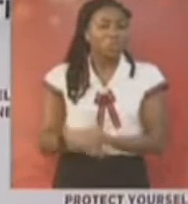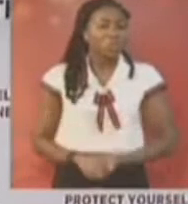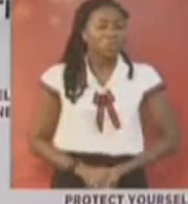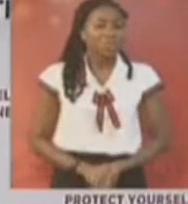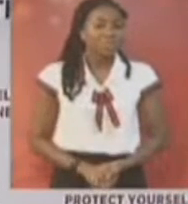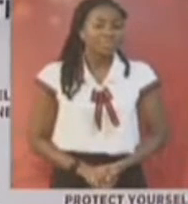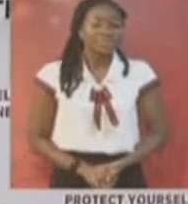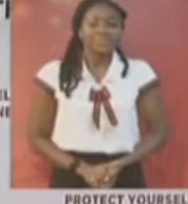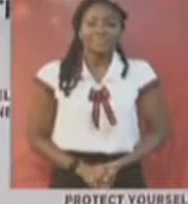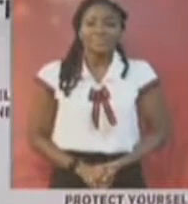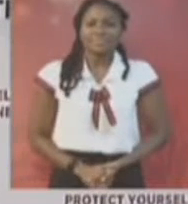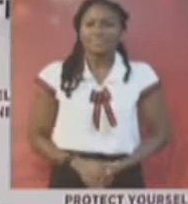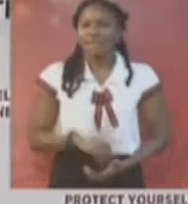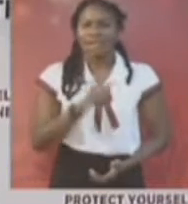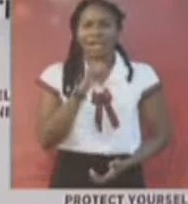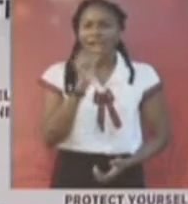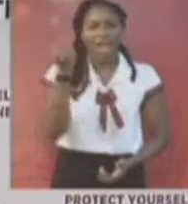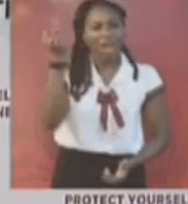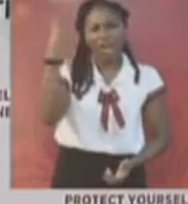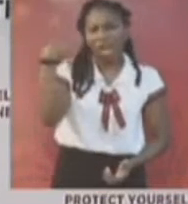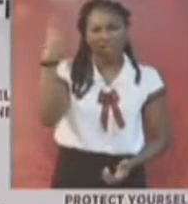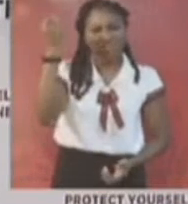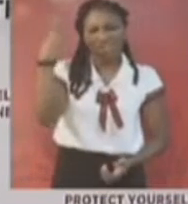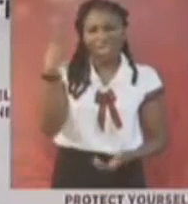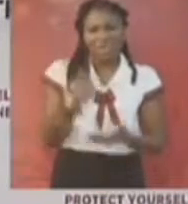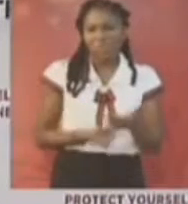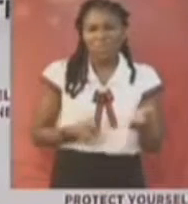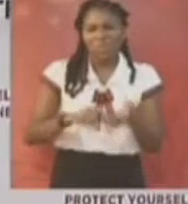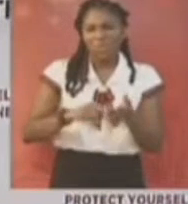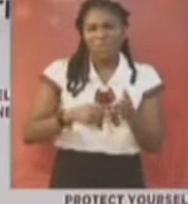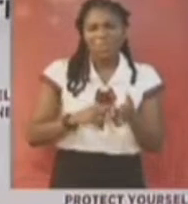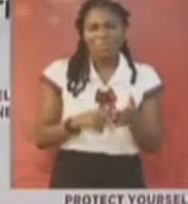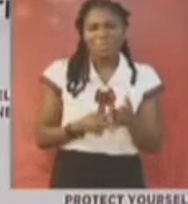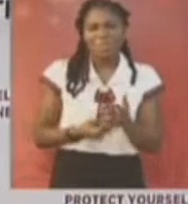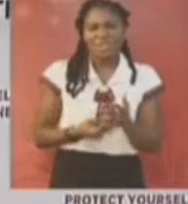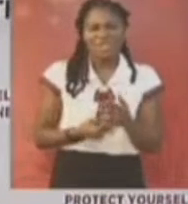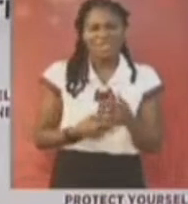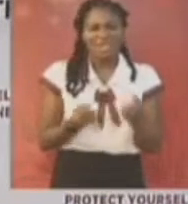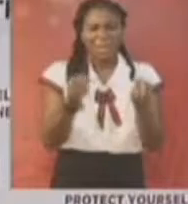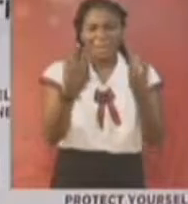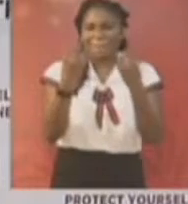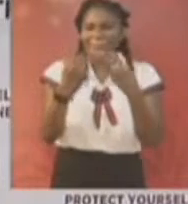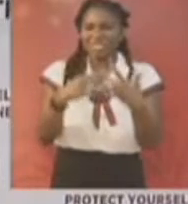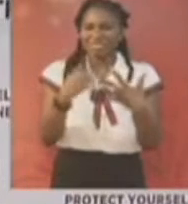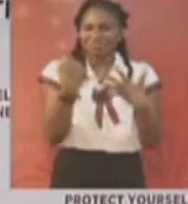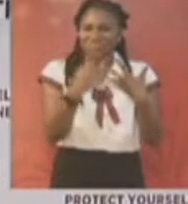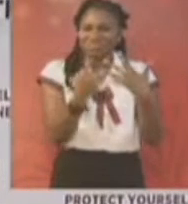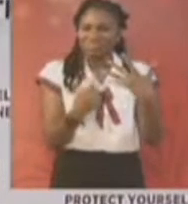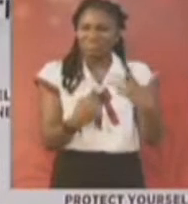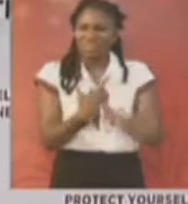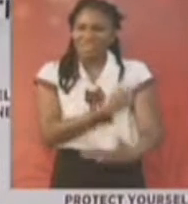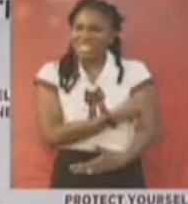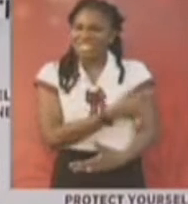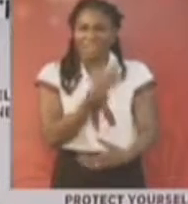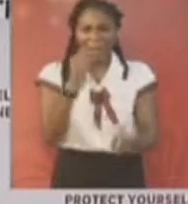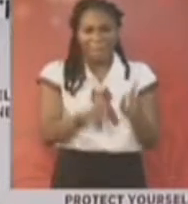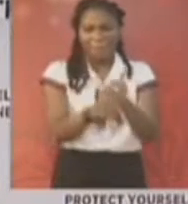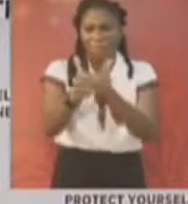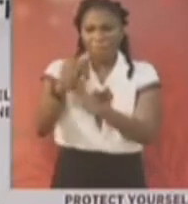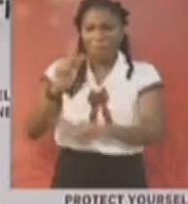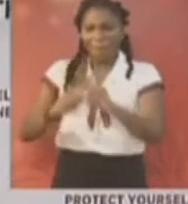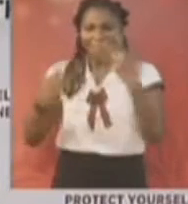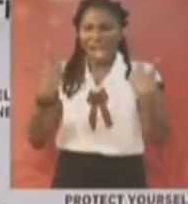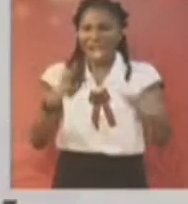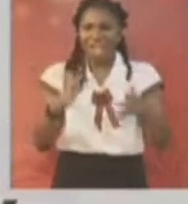Okay, I'm a little unclear on what you mean by history of multiple vaccinations. Most of our population would have had multiple vaccinations.